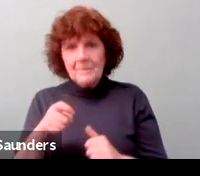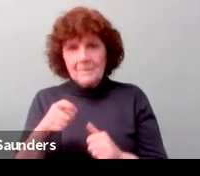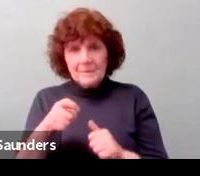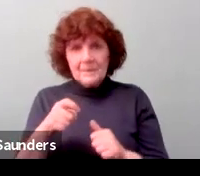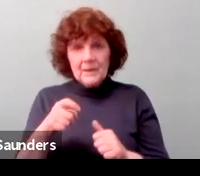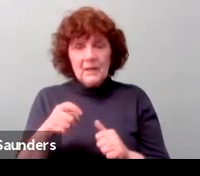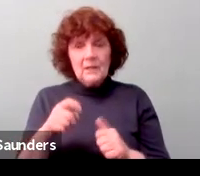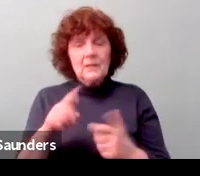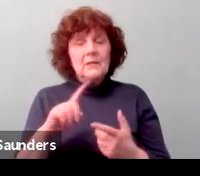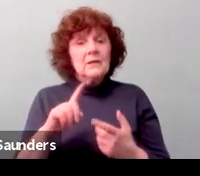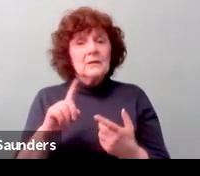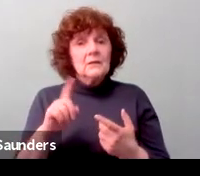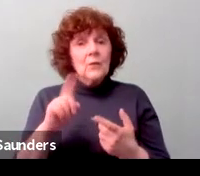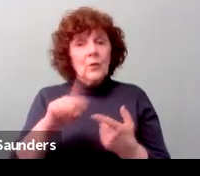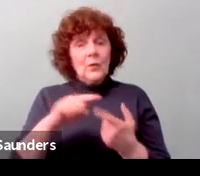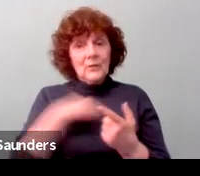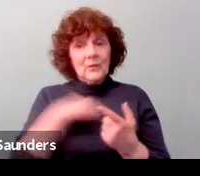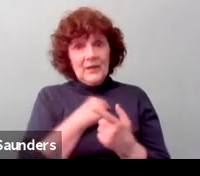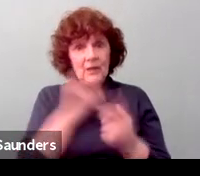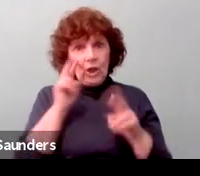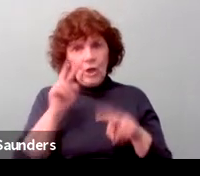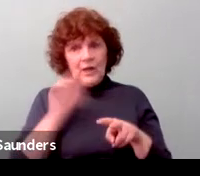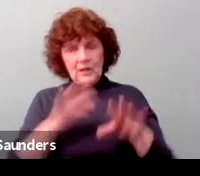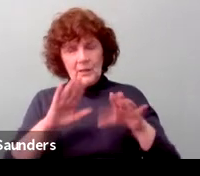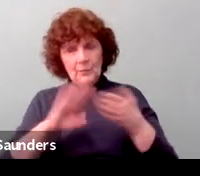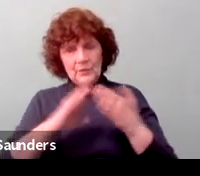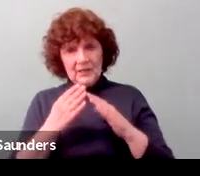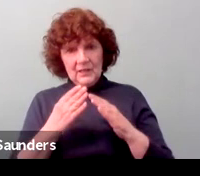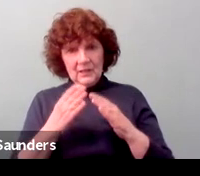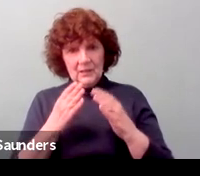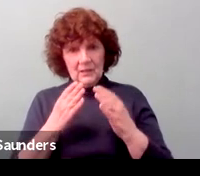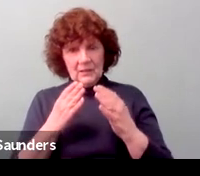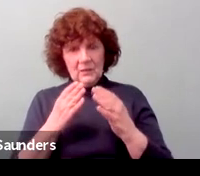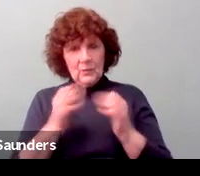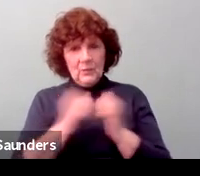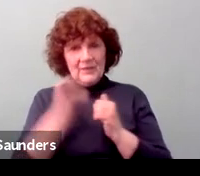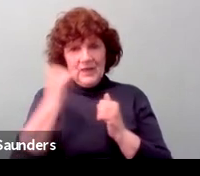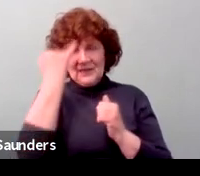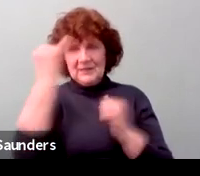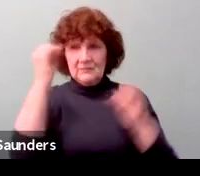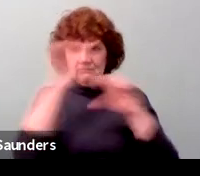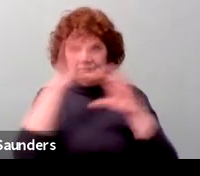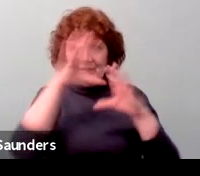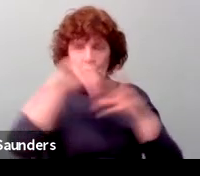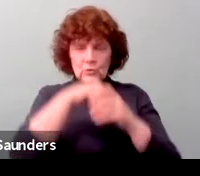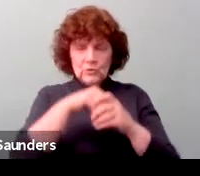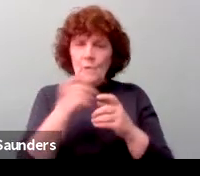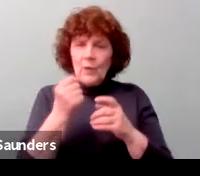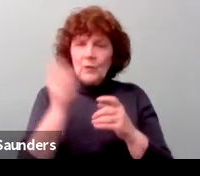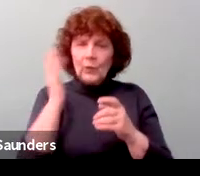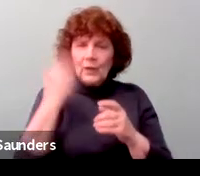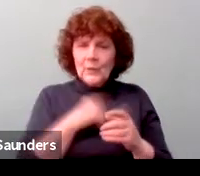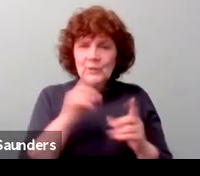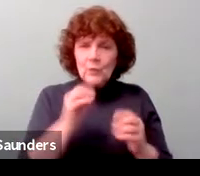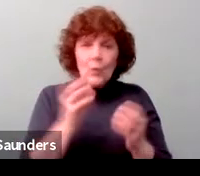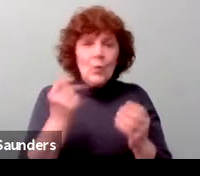When we look at our community through the lens of inclusion, what will we do? What will you do? It